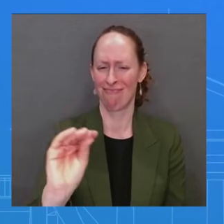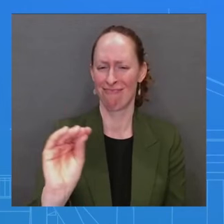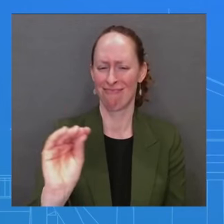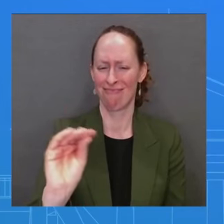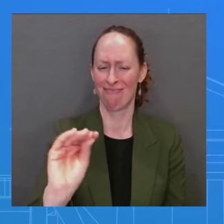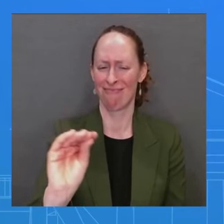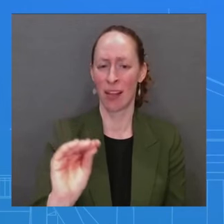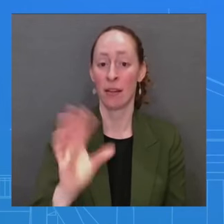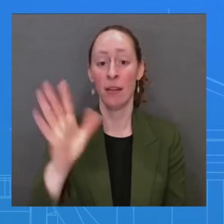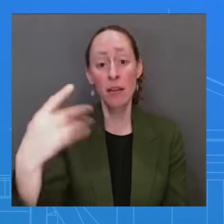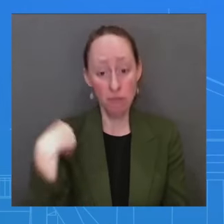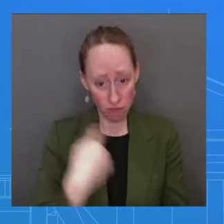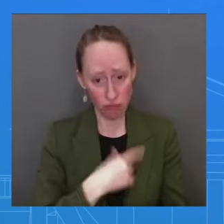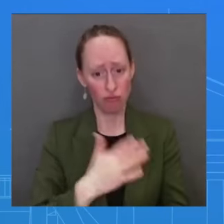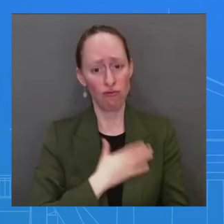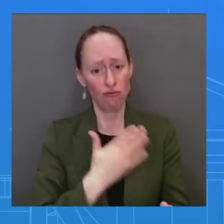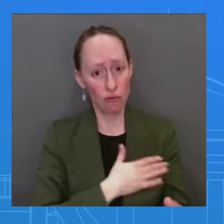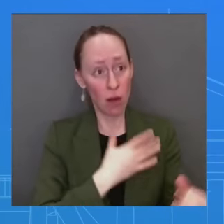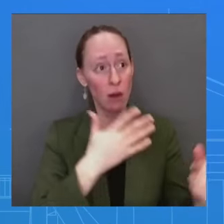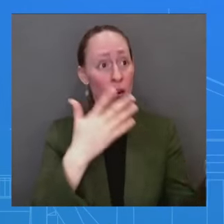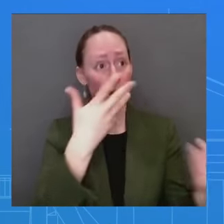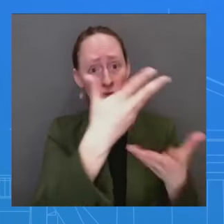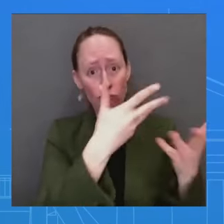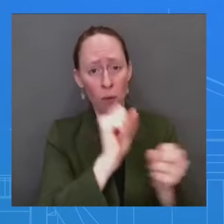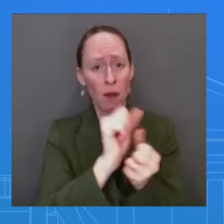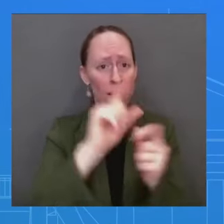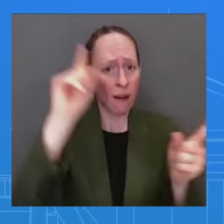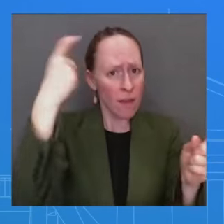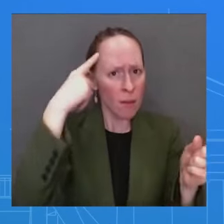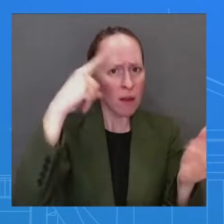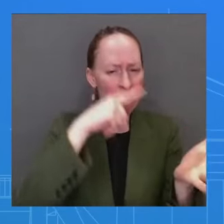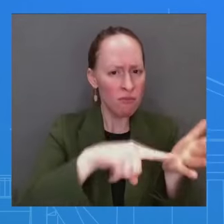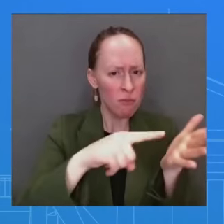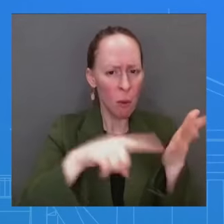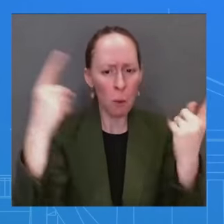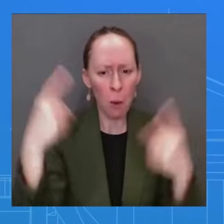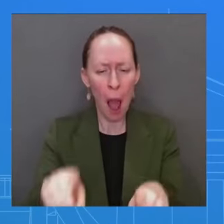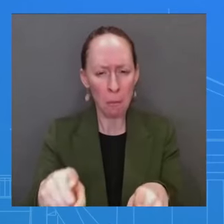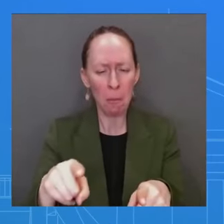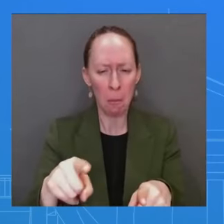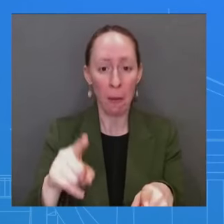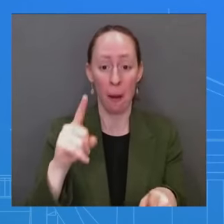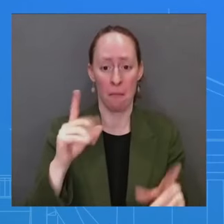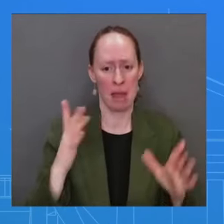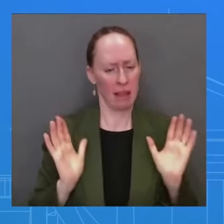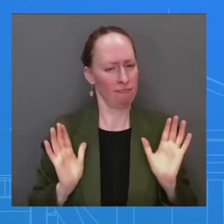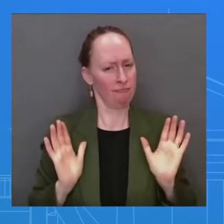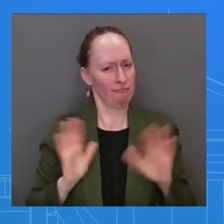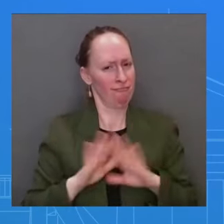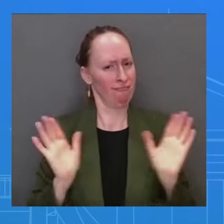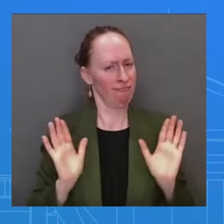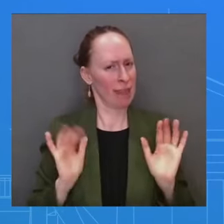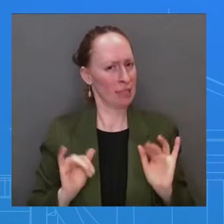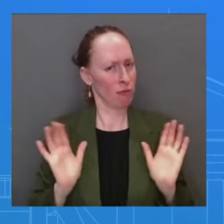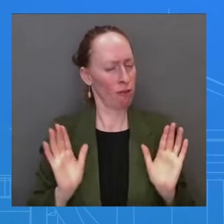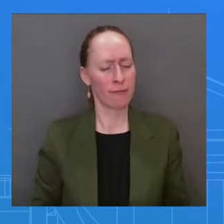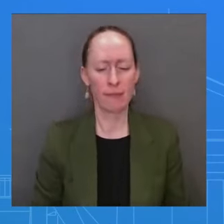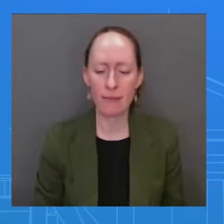need. It could be maybe some investigative help, that kind of thing, but that's sort of what the lane is right now. John, last week